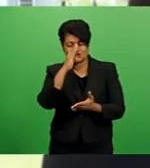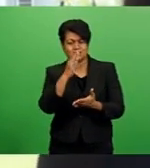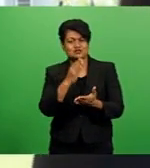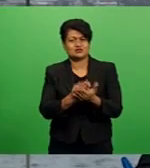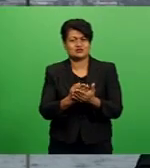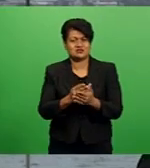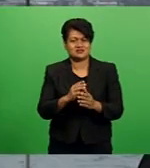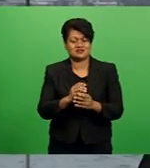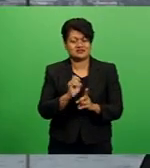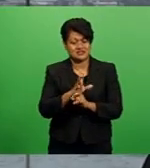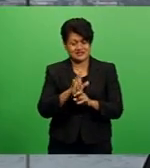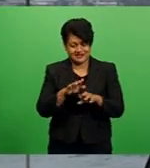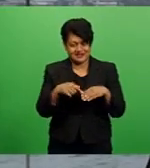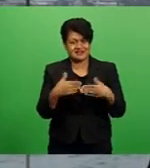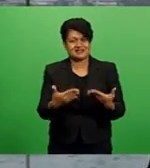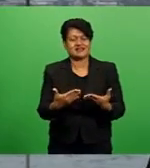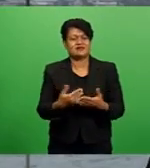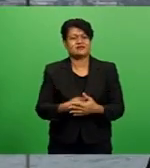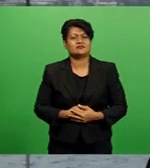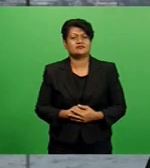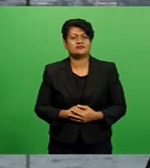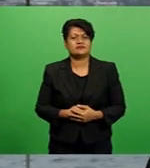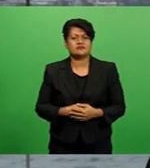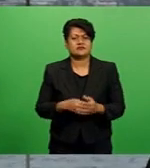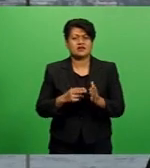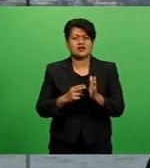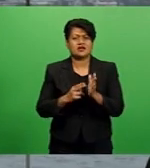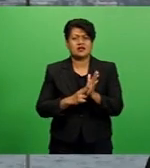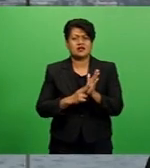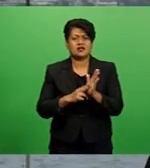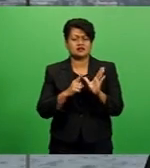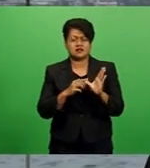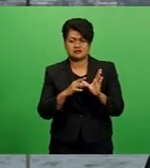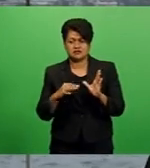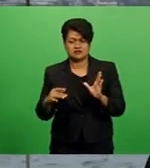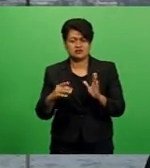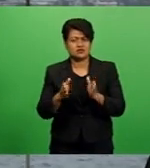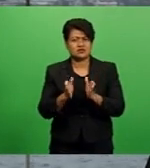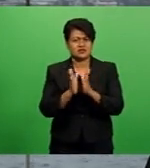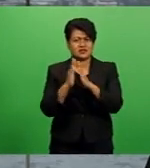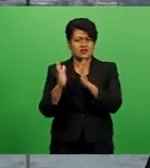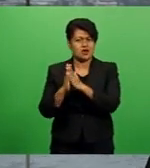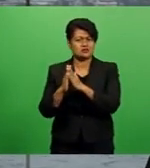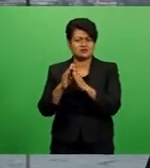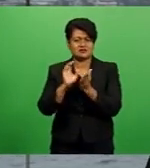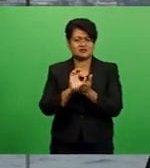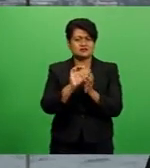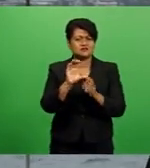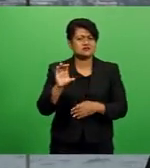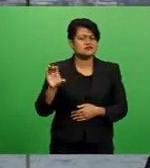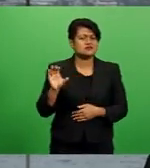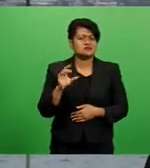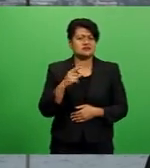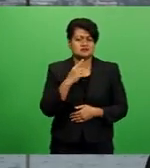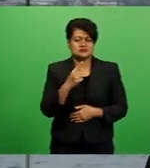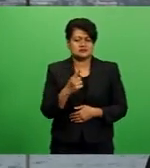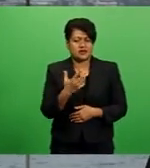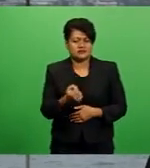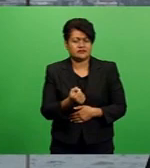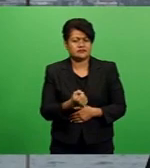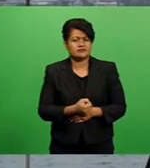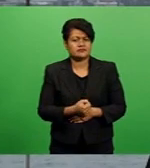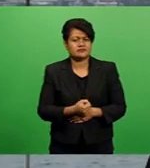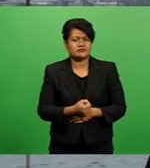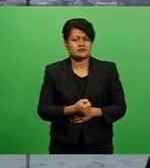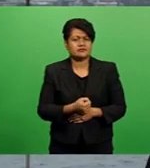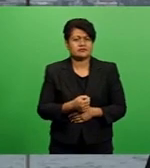this time. The Nasinu Town Council has put measures in place to recover dues owed for many years. Special